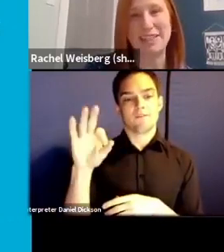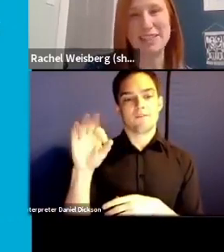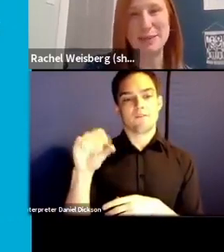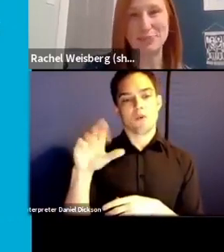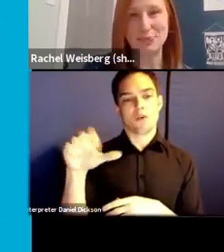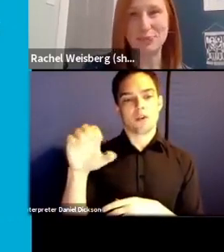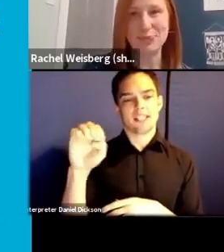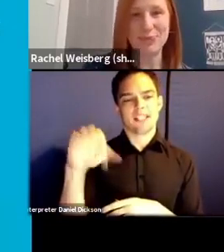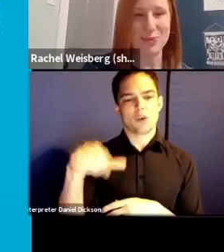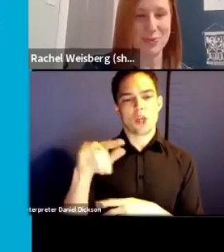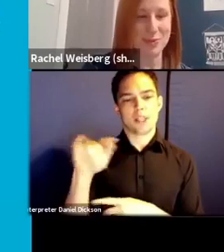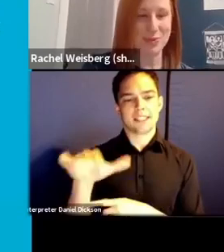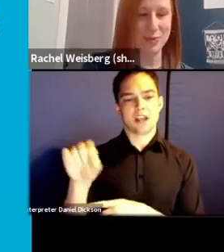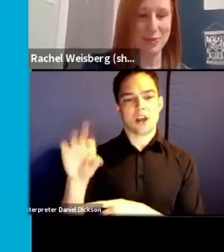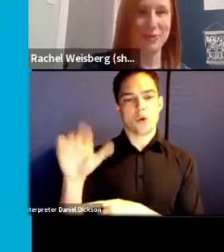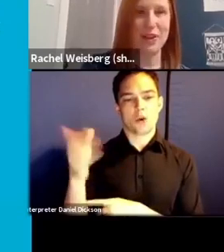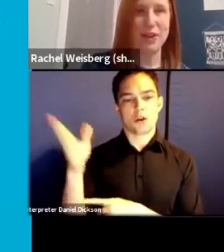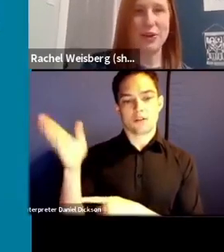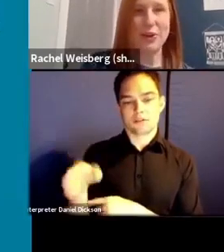equipforequality.org/employment.